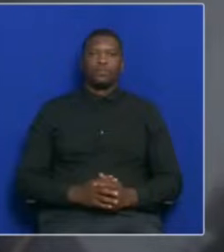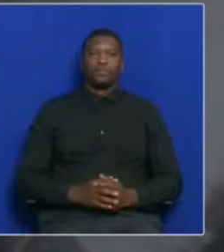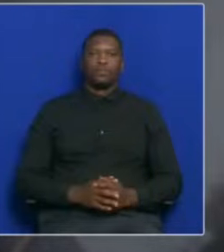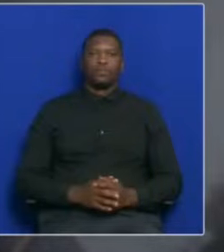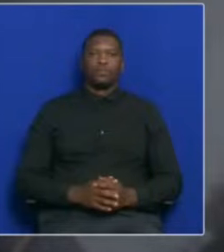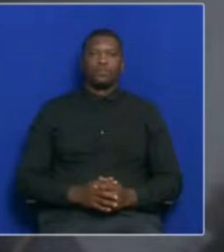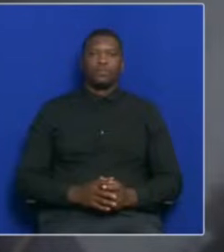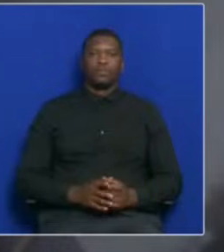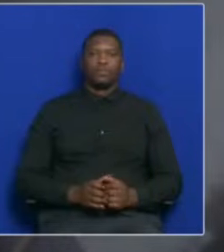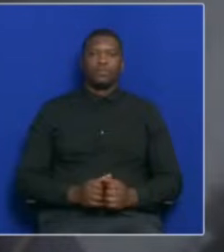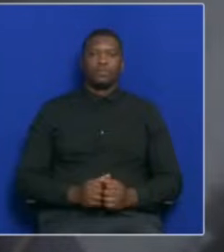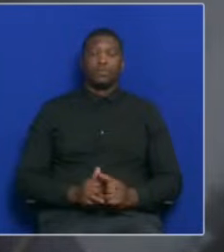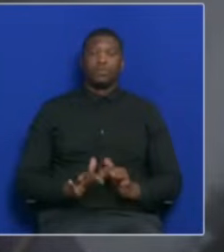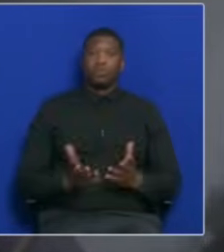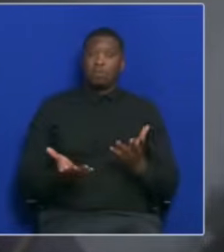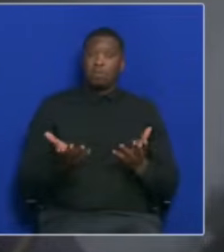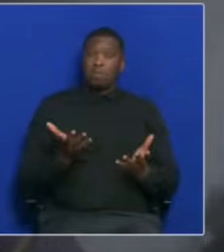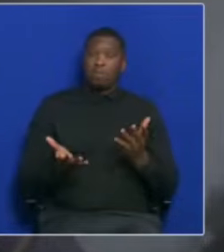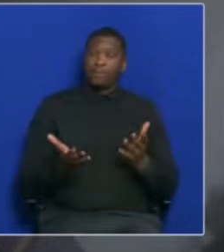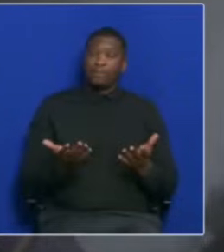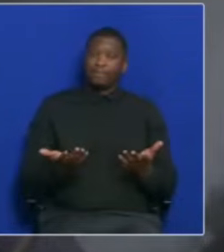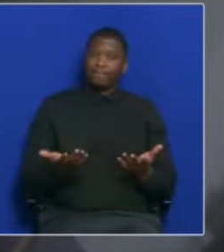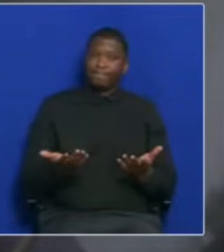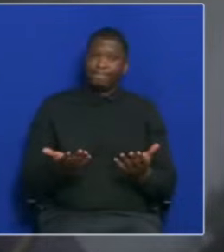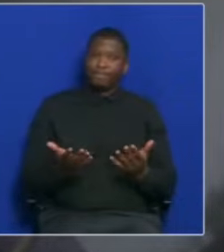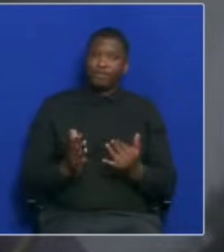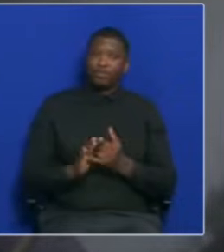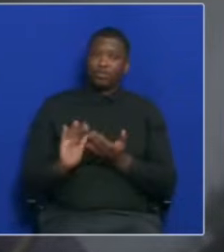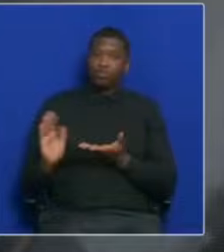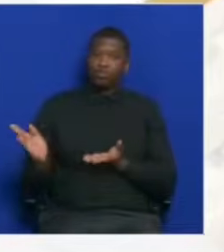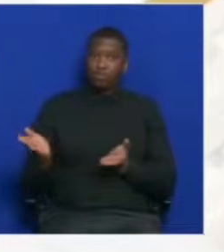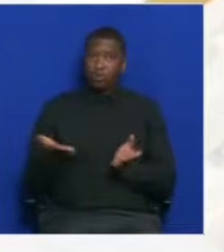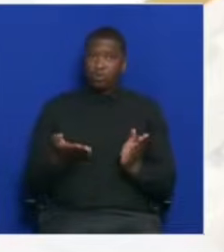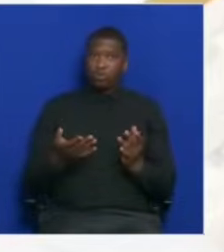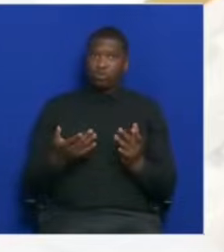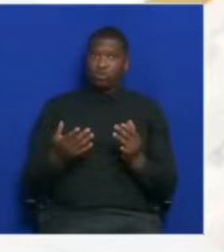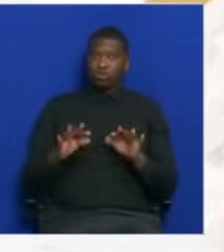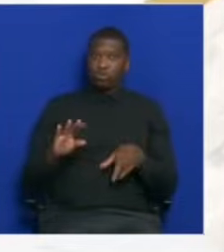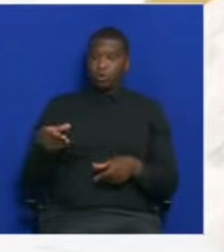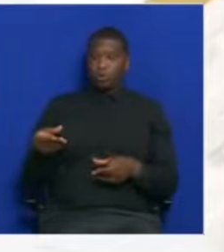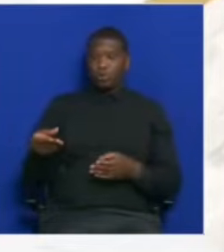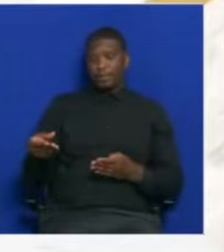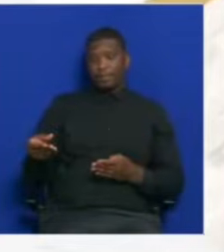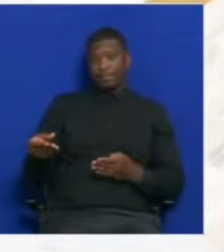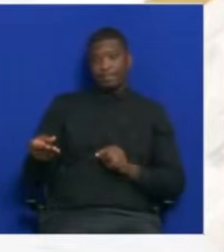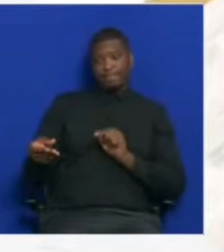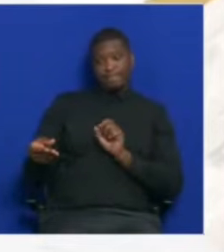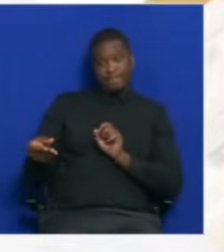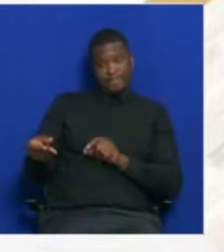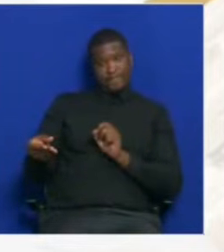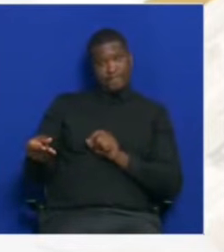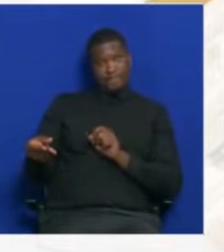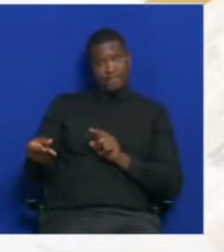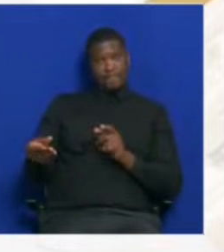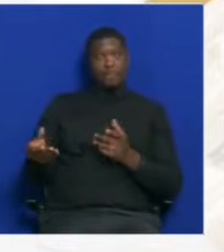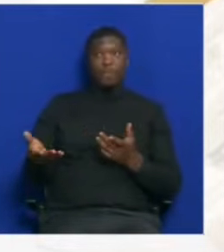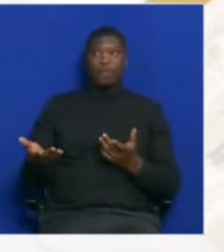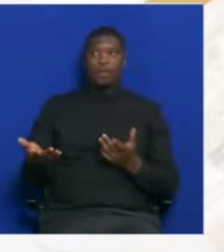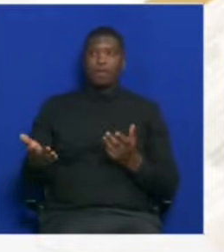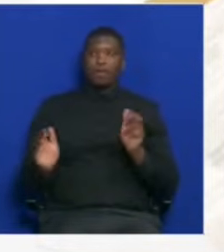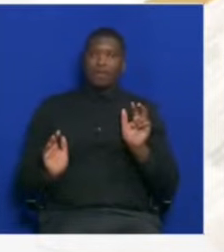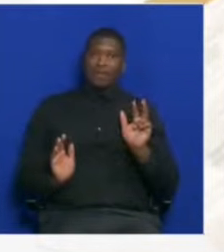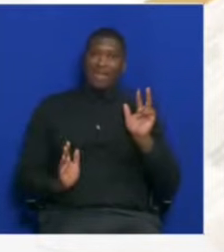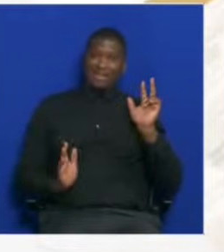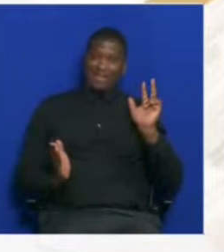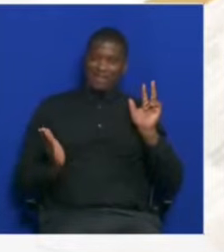Maybe just to introduce the document itself, this is an affidavit by Ms. Ramsamy